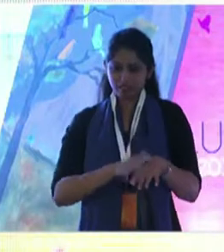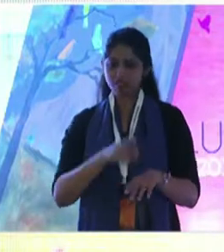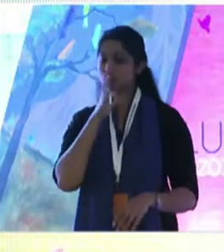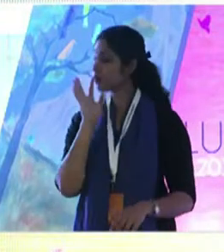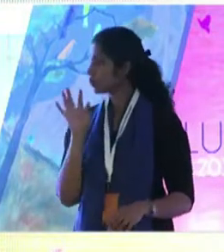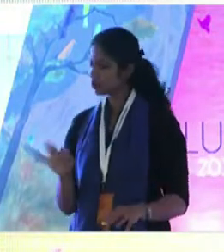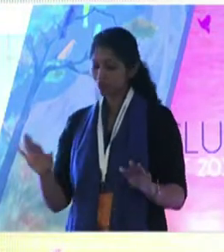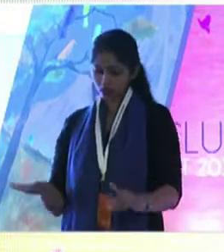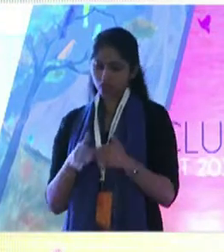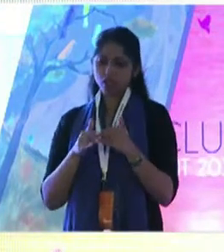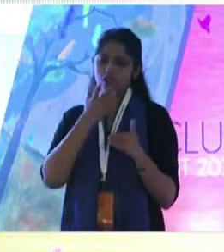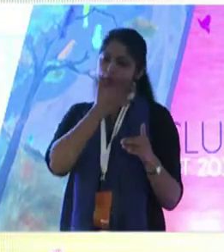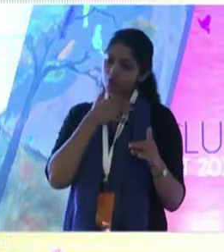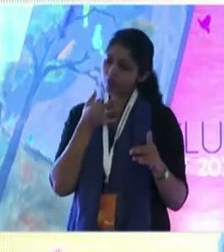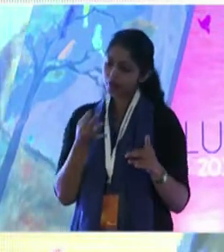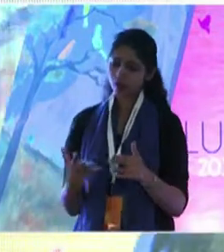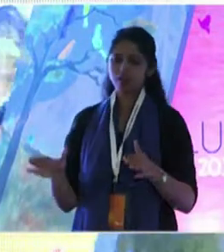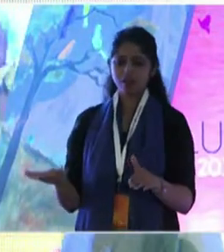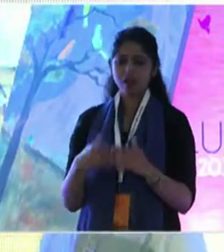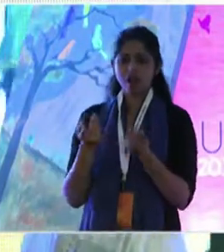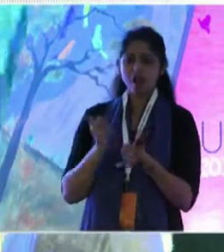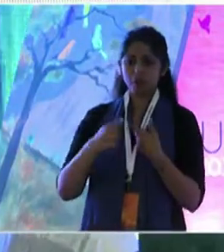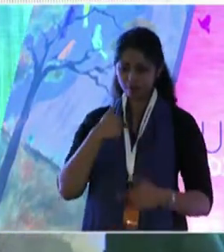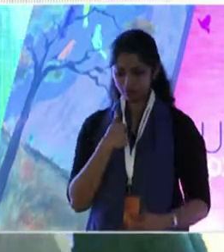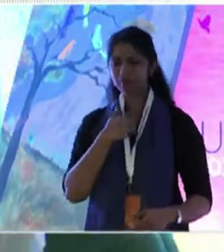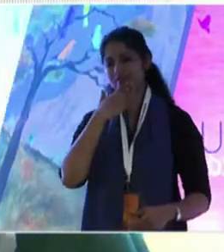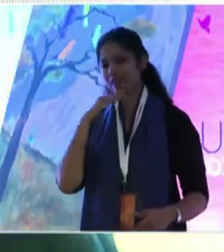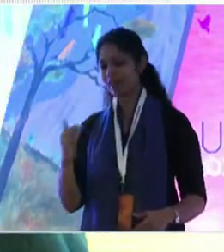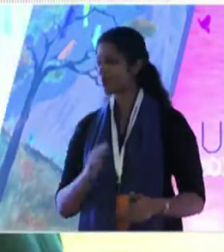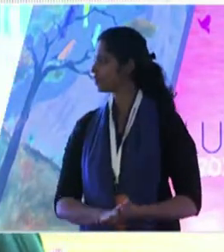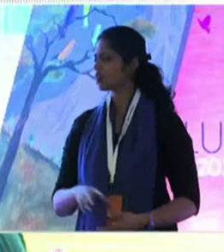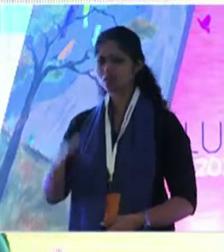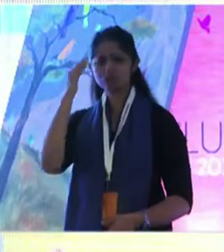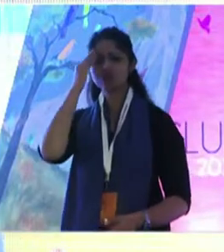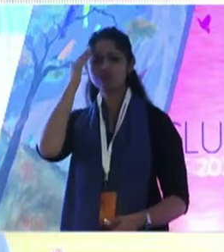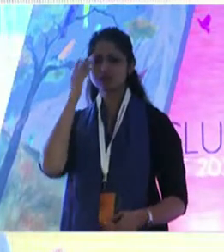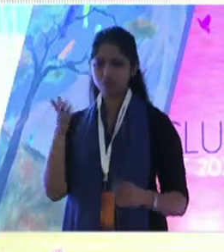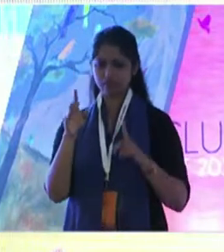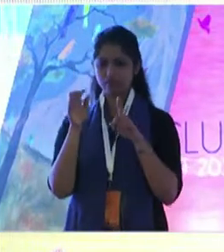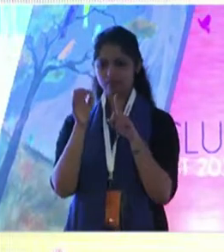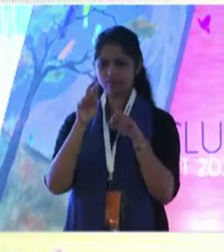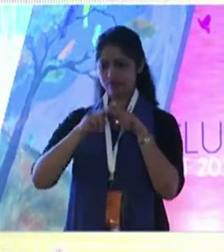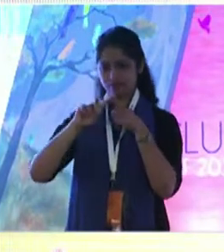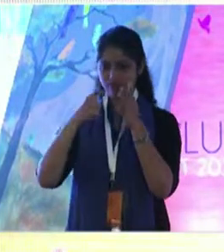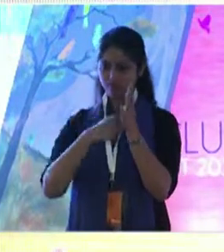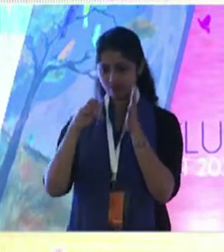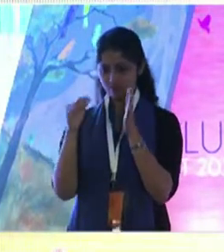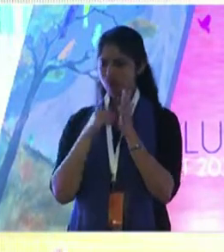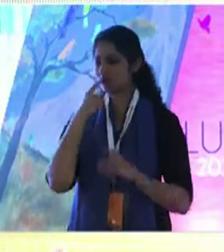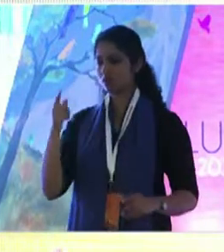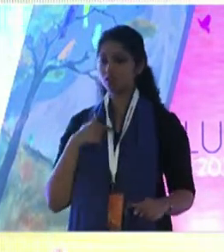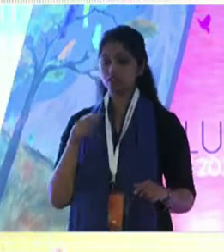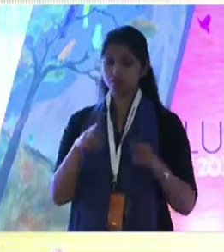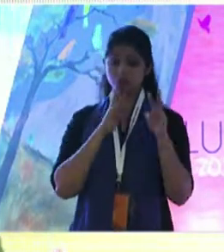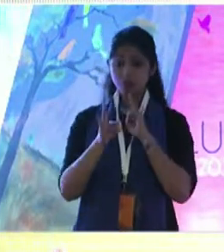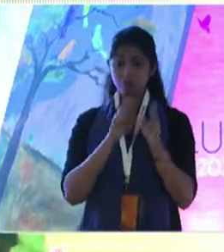anyway for the lovely introduction. You know, when Firoz told me that I'm supposed to talk here for